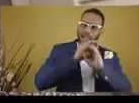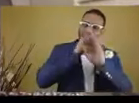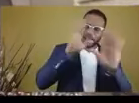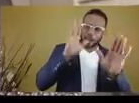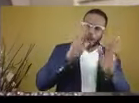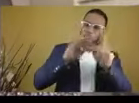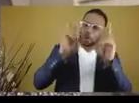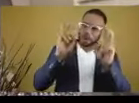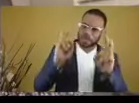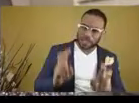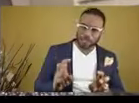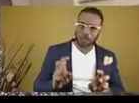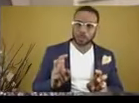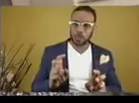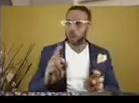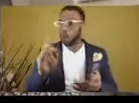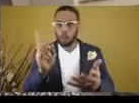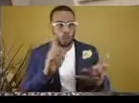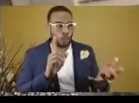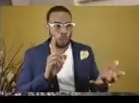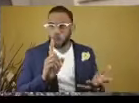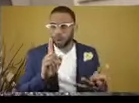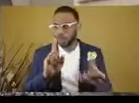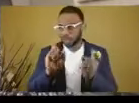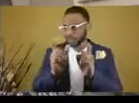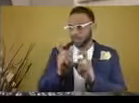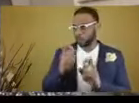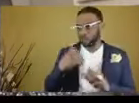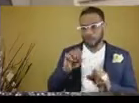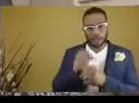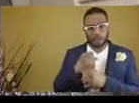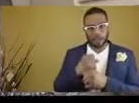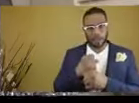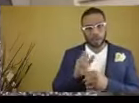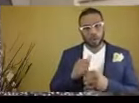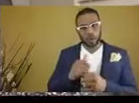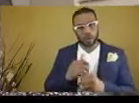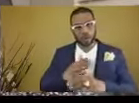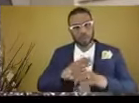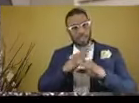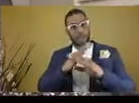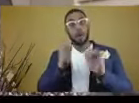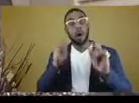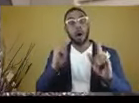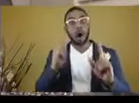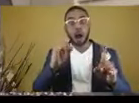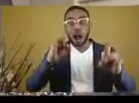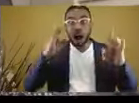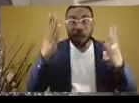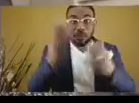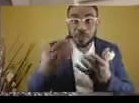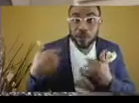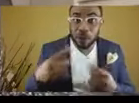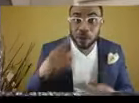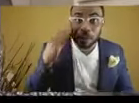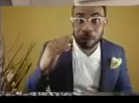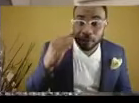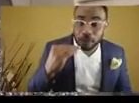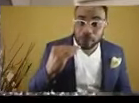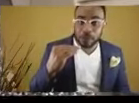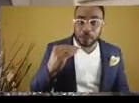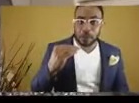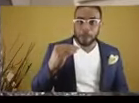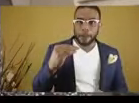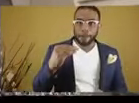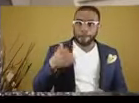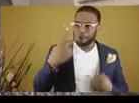about where the changes that we could make to stop all of the awful things that we were experiencing, we